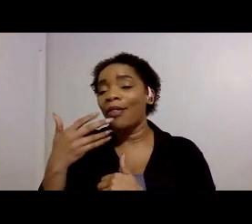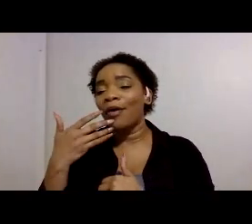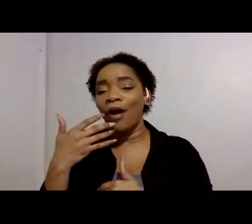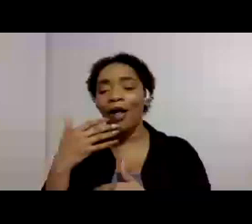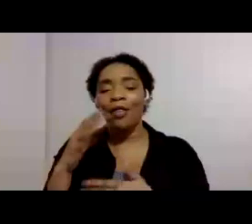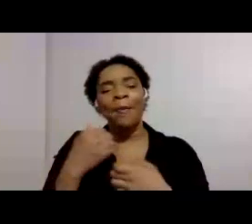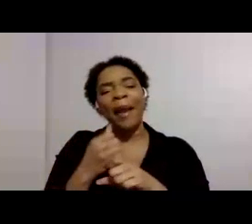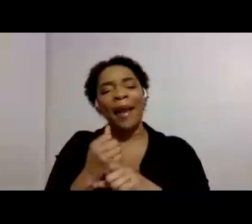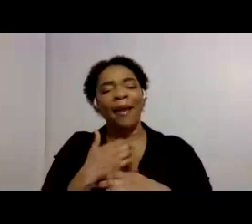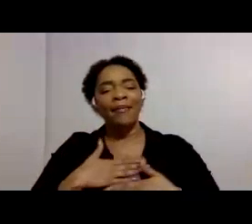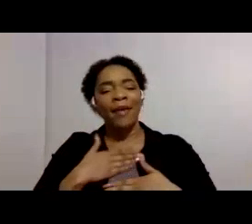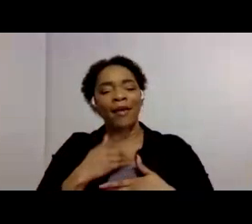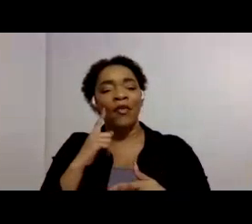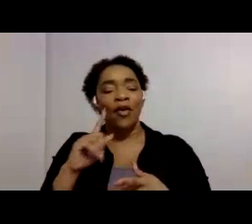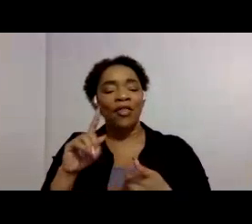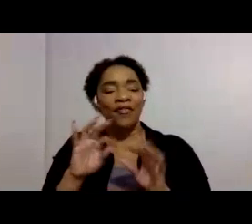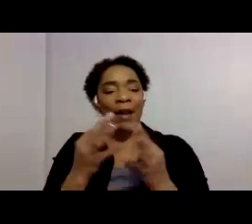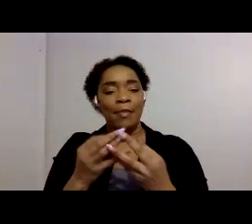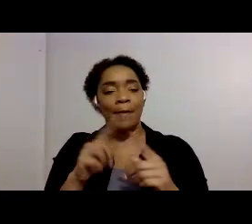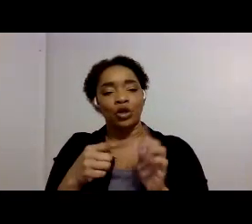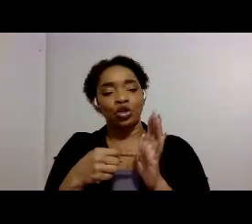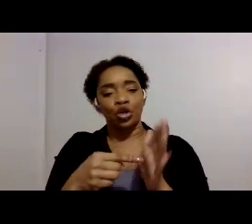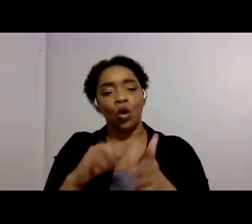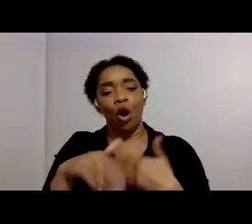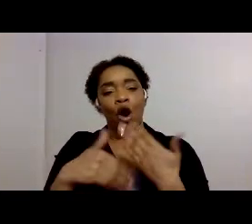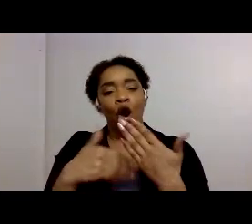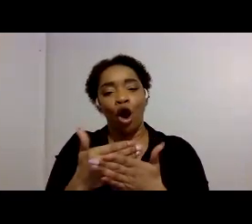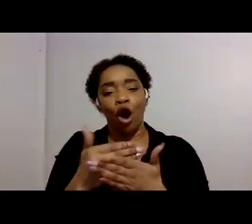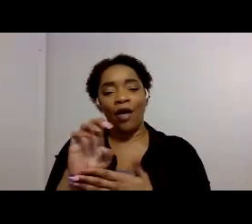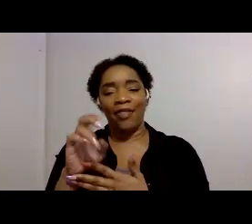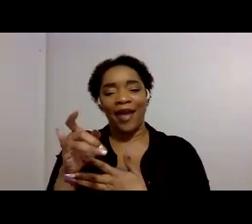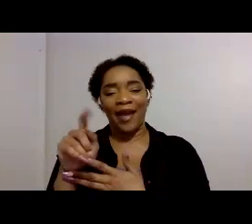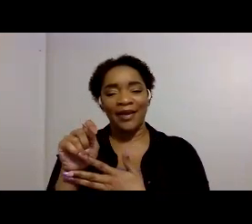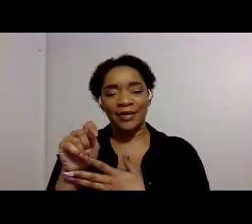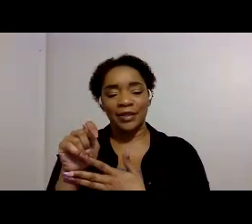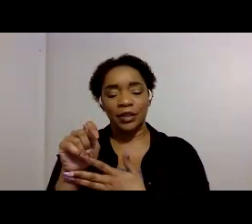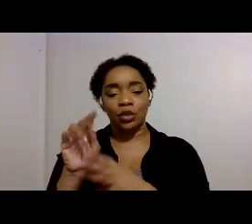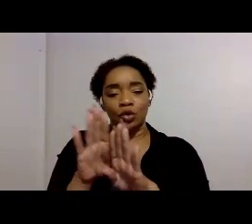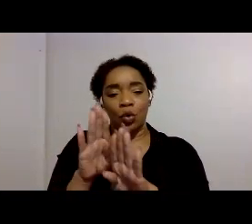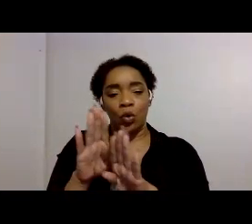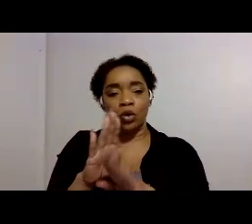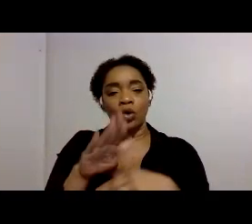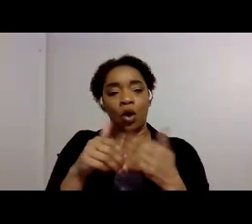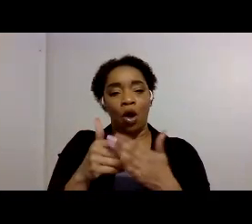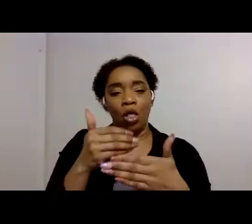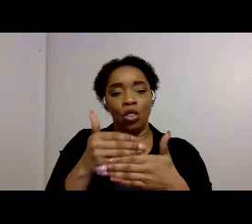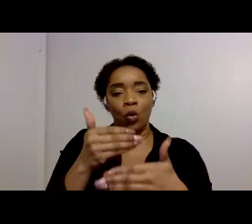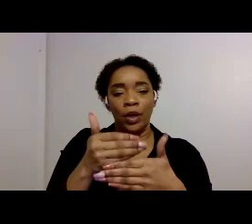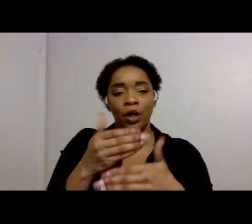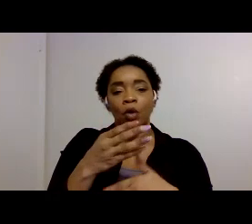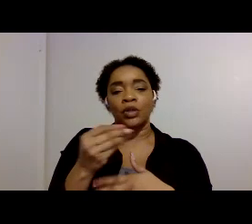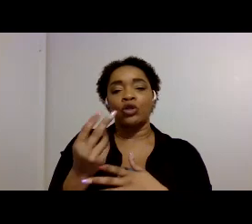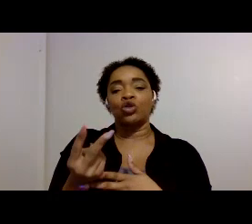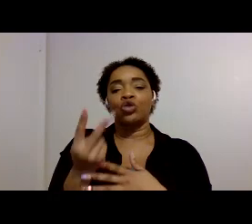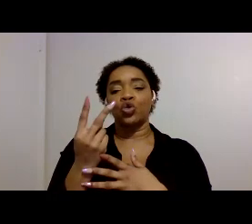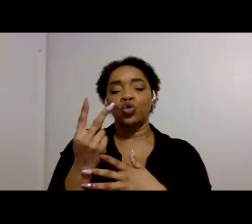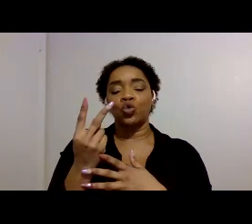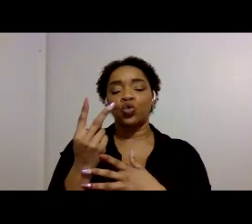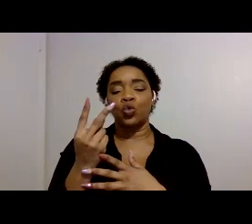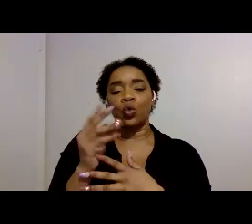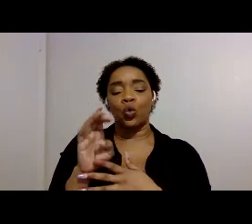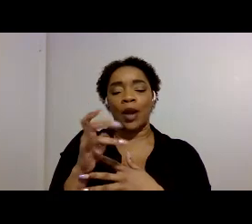and windows, and like I said, those two routes or two means of egress, if possible, using arrows